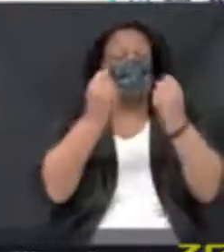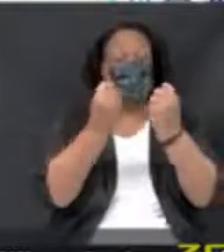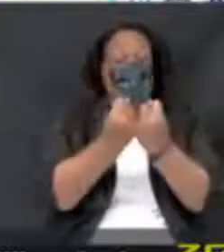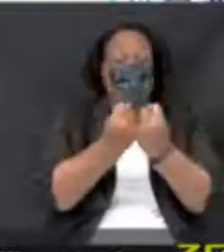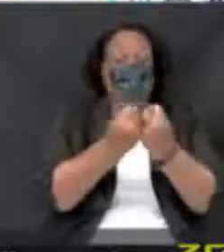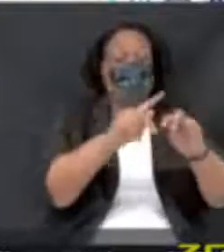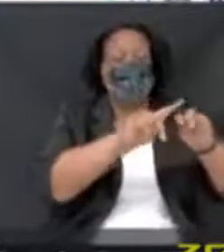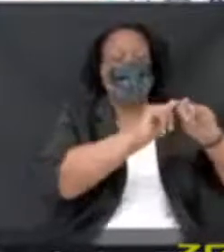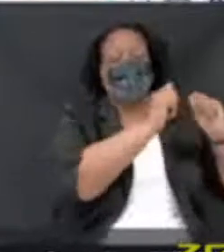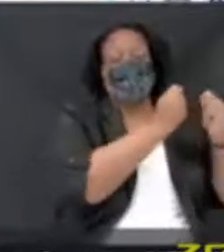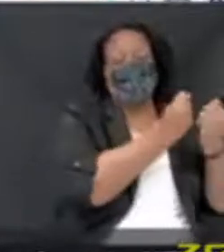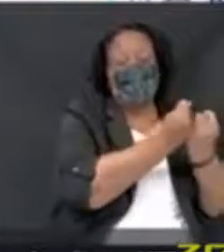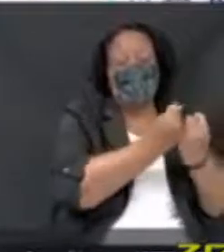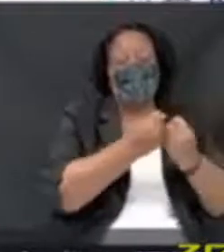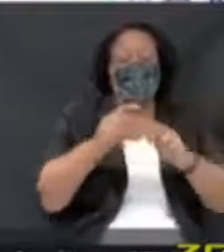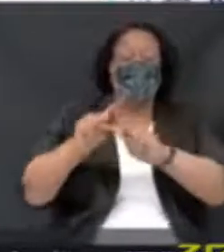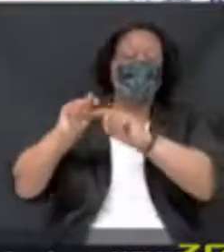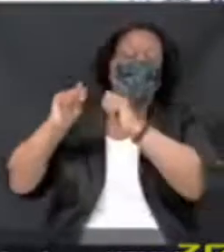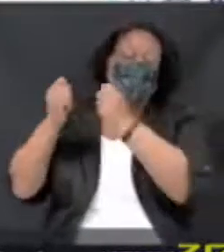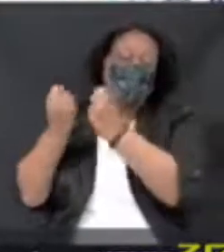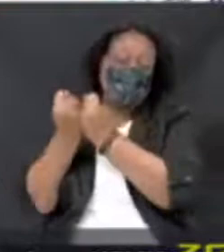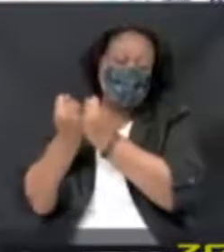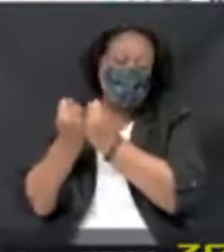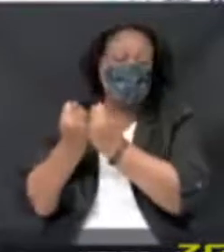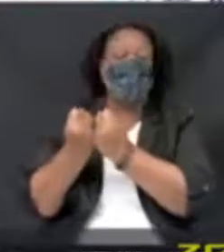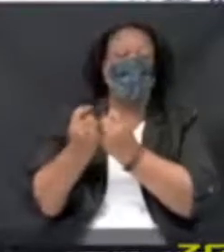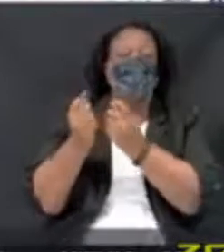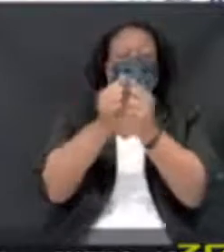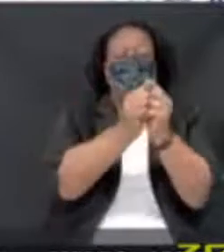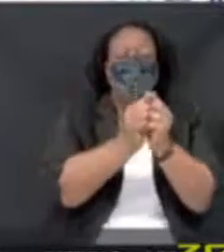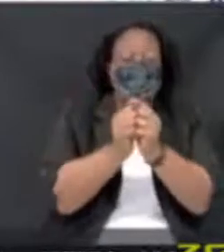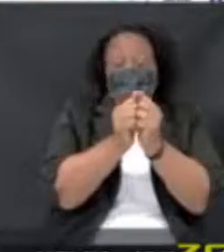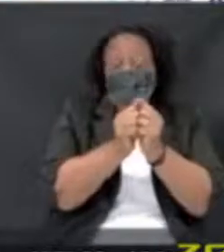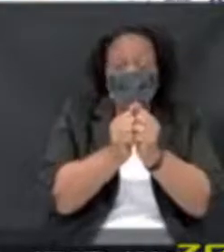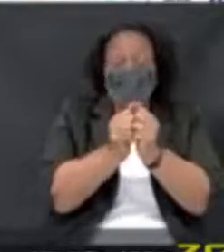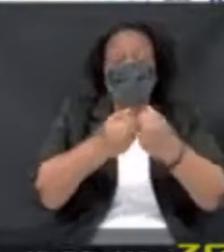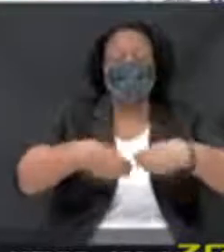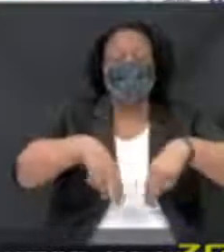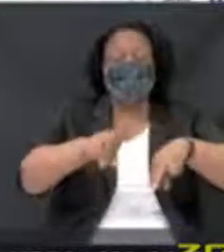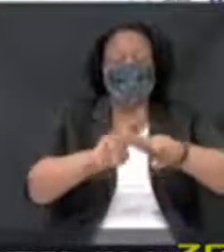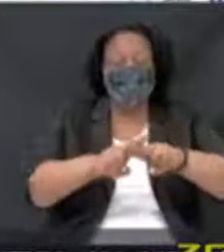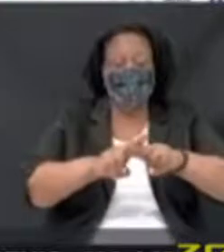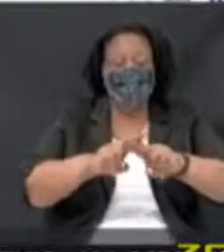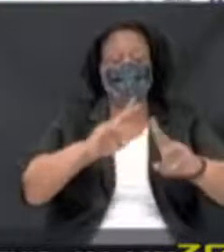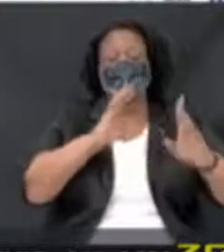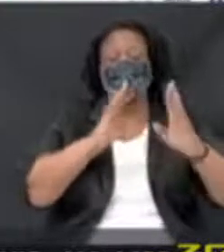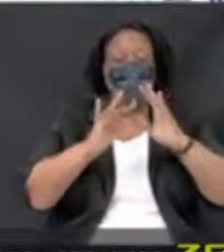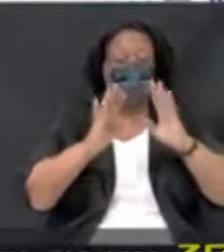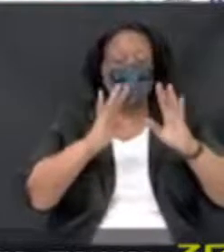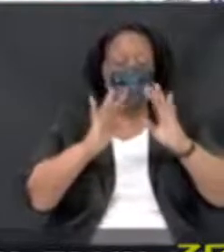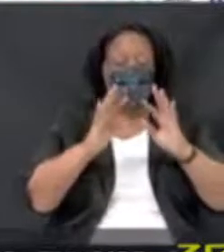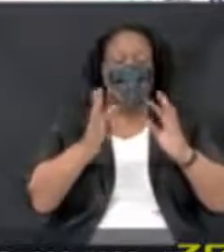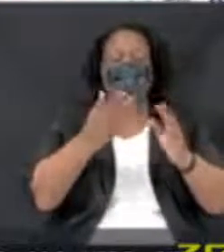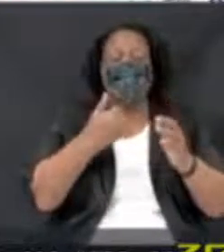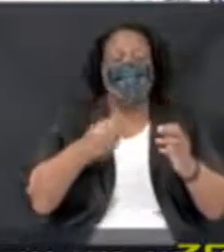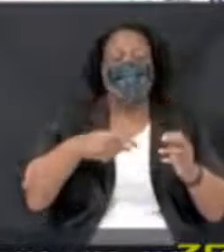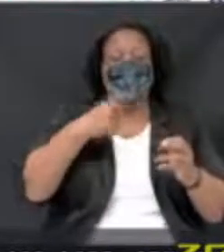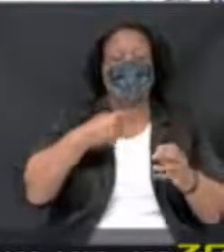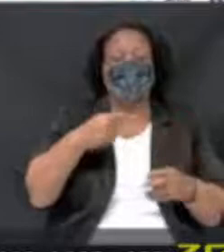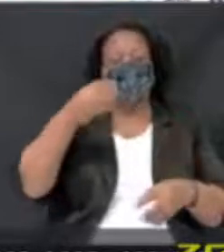as to how you're going to move forward after the cabinet would have given the necessary approvals to